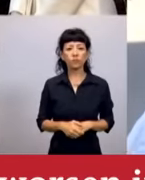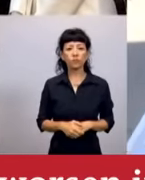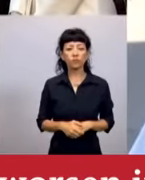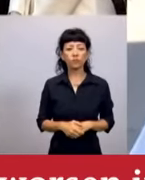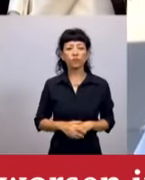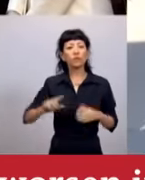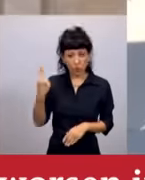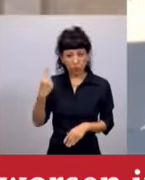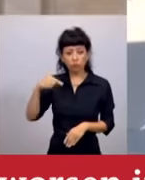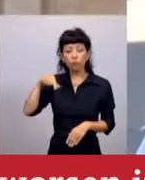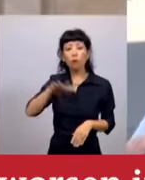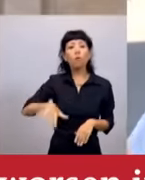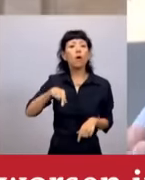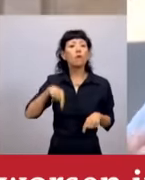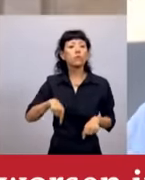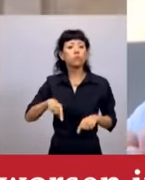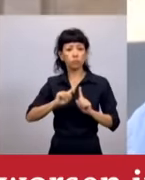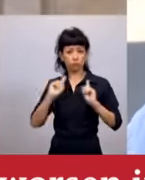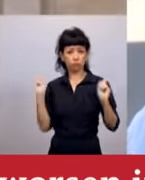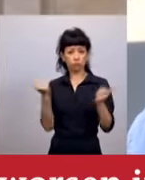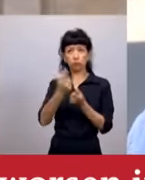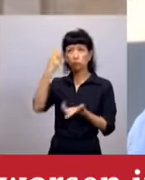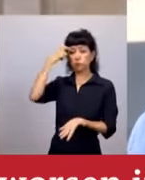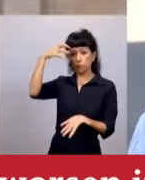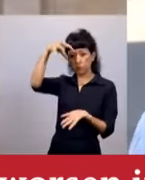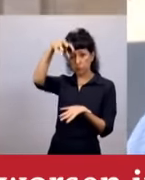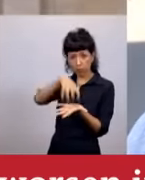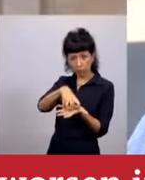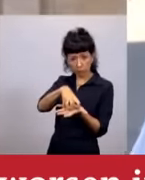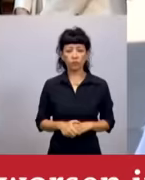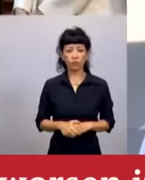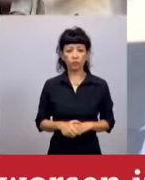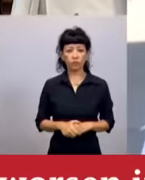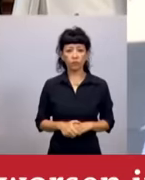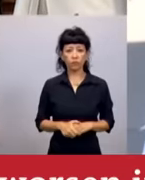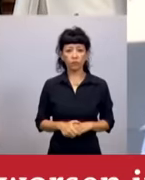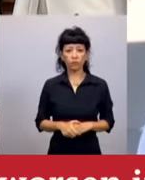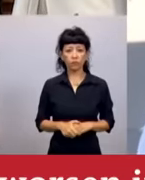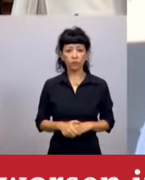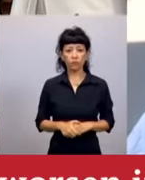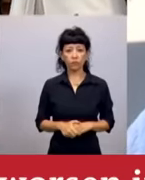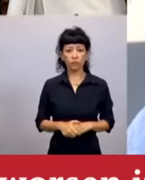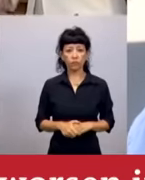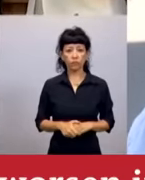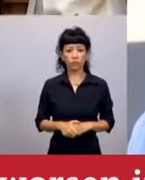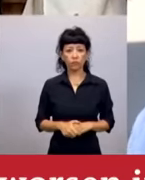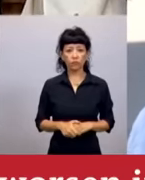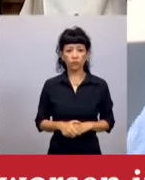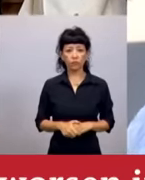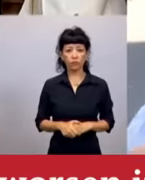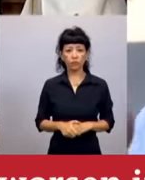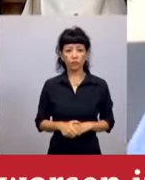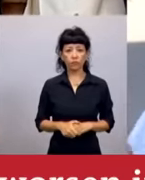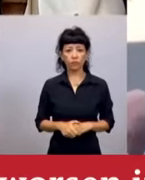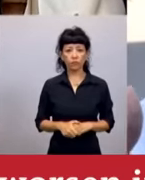says, but of course, this cut spending will affect much part of the population, because